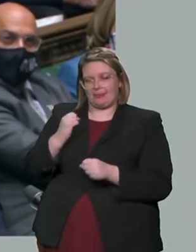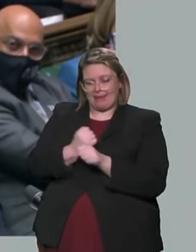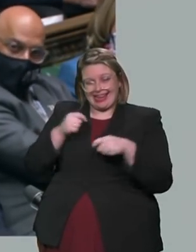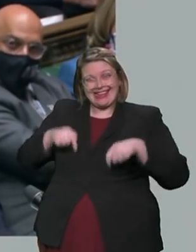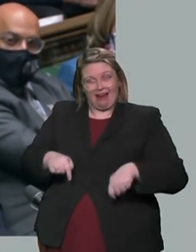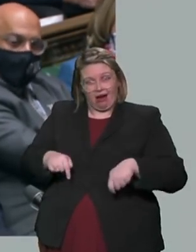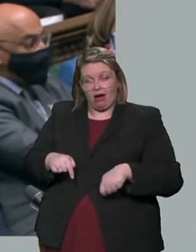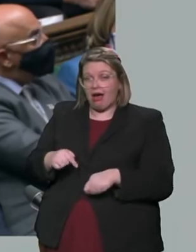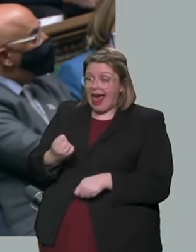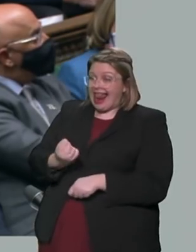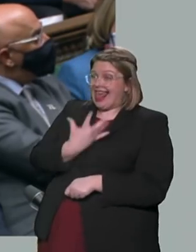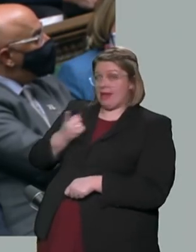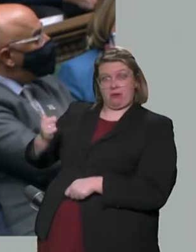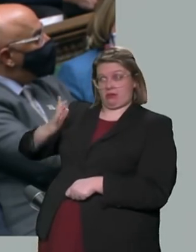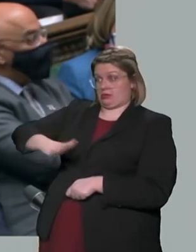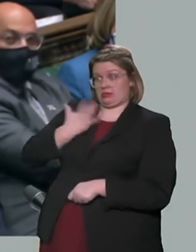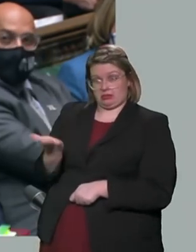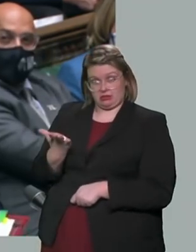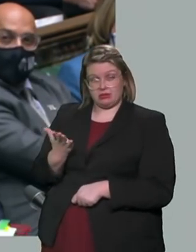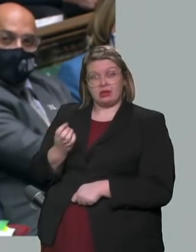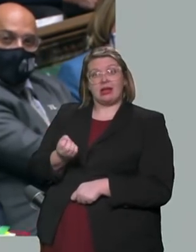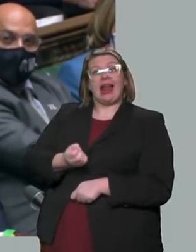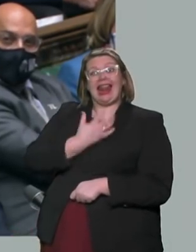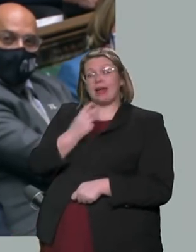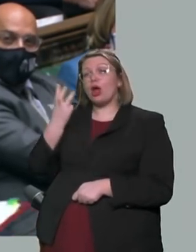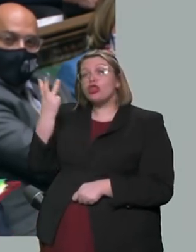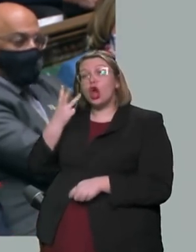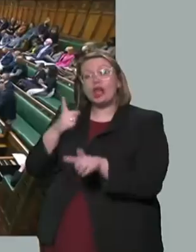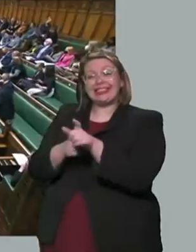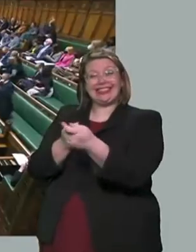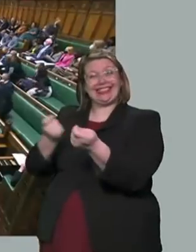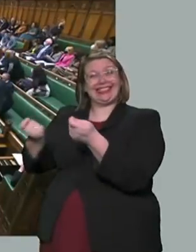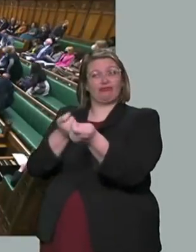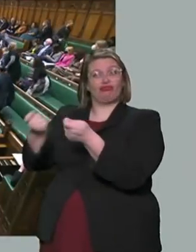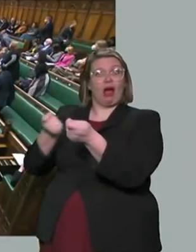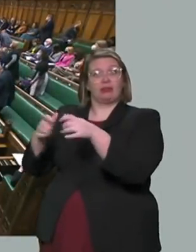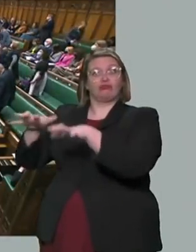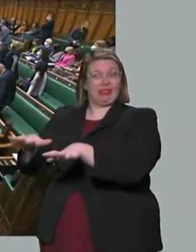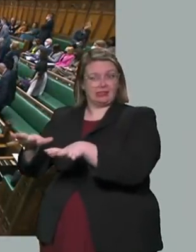hopelessly refused to institute during their 13 wasted years in government.